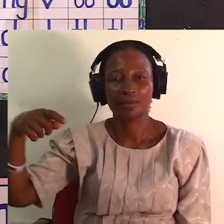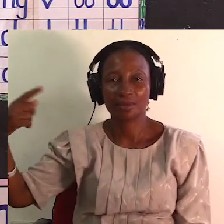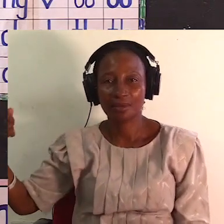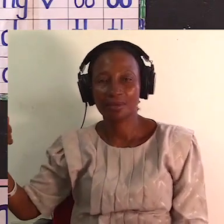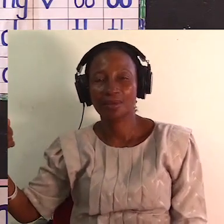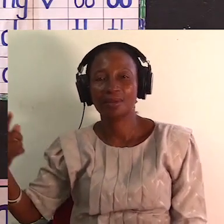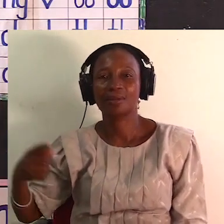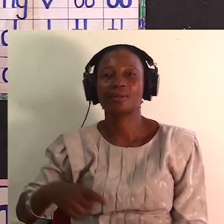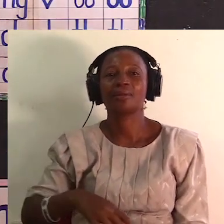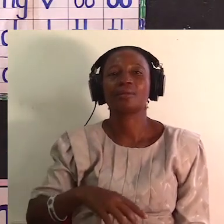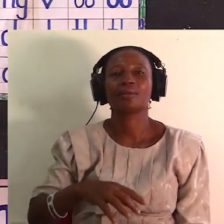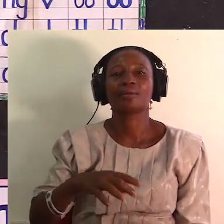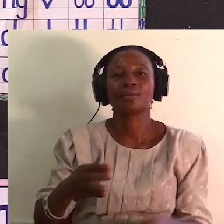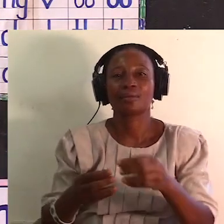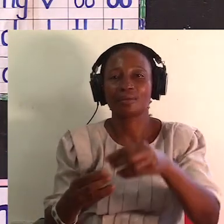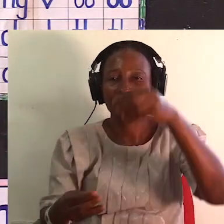Is about to come.